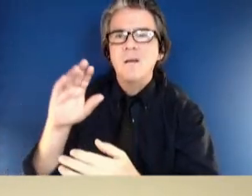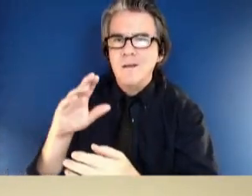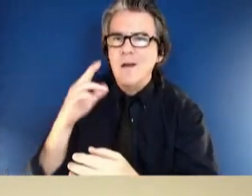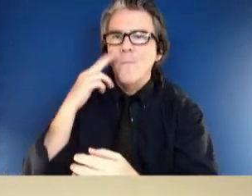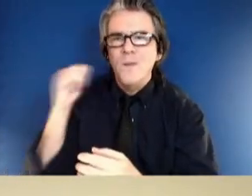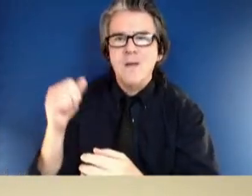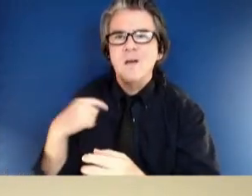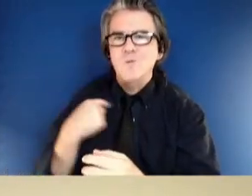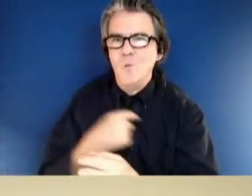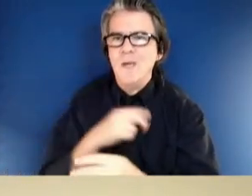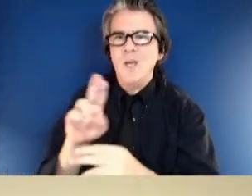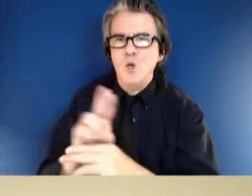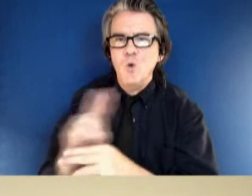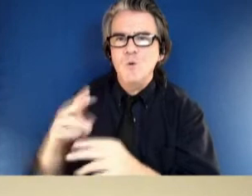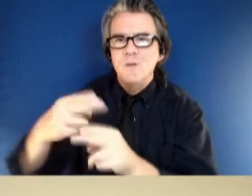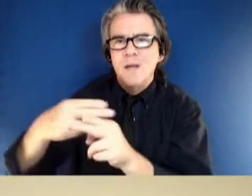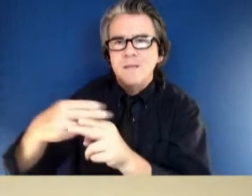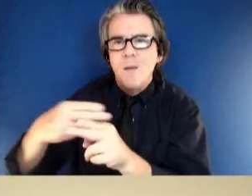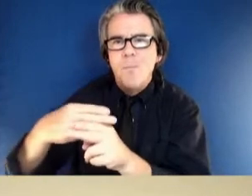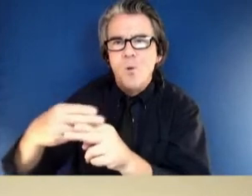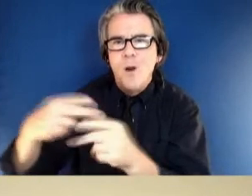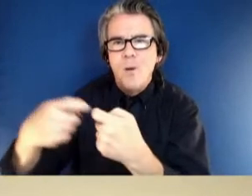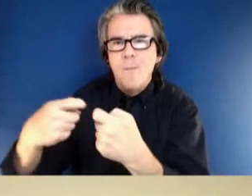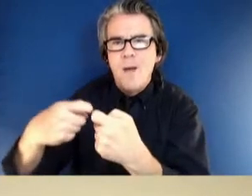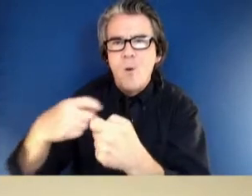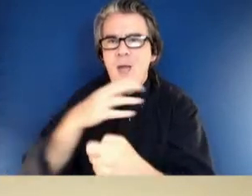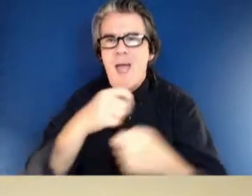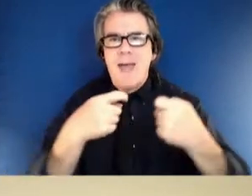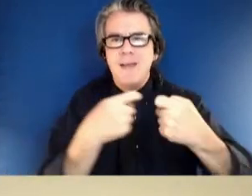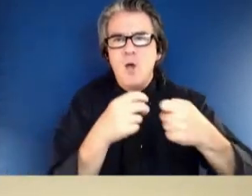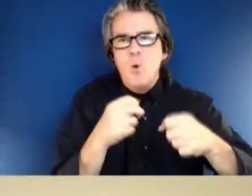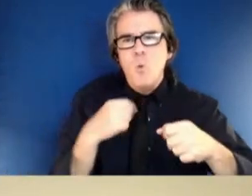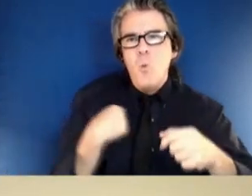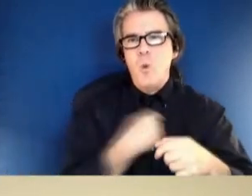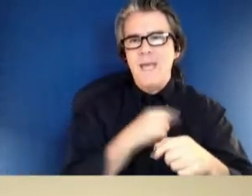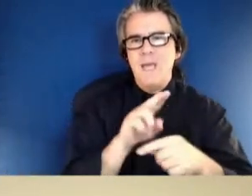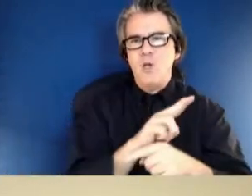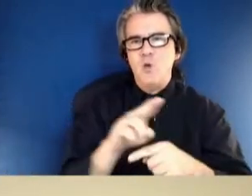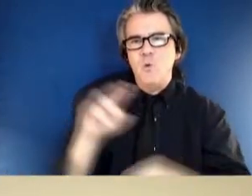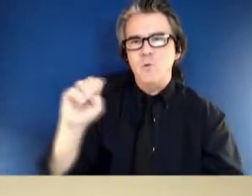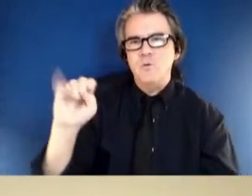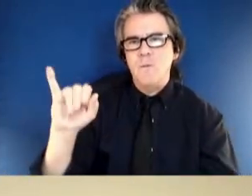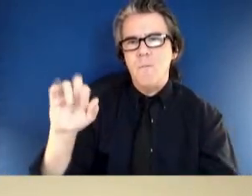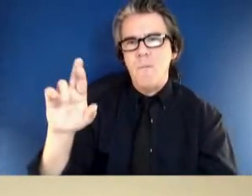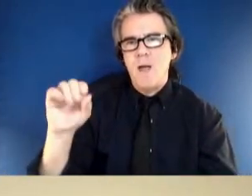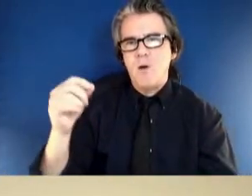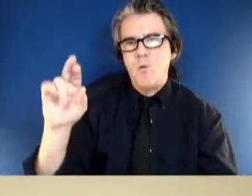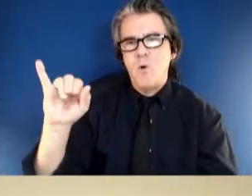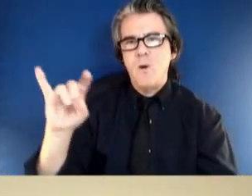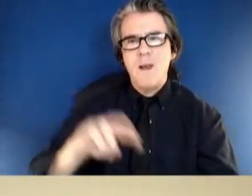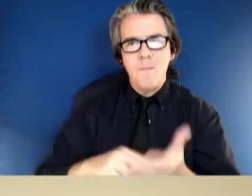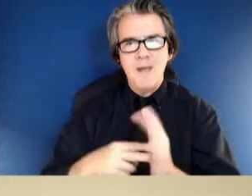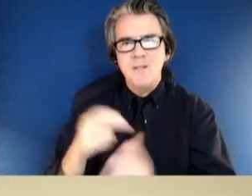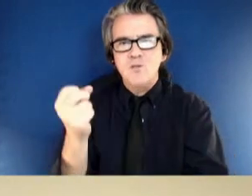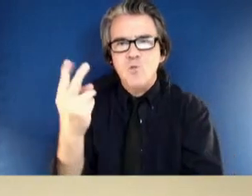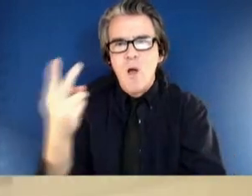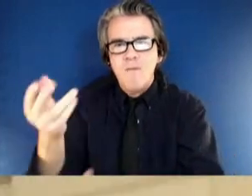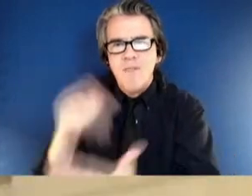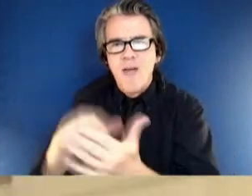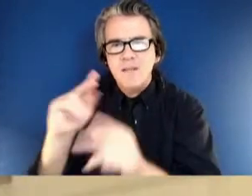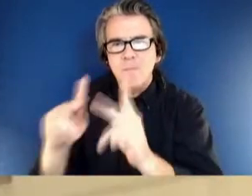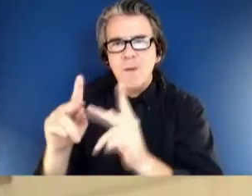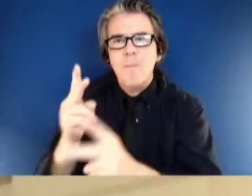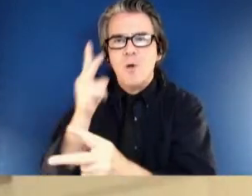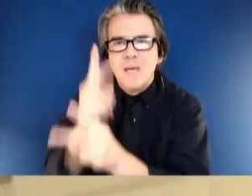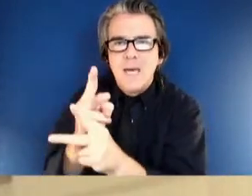temporary generation and microgrids. That's correct. Great. Okay. Thanks, Mark. And thanks, JD, for the question. Want to